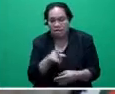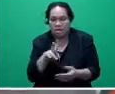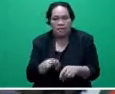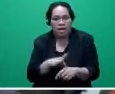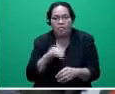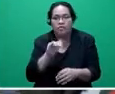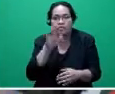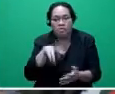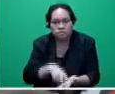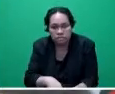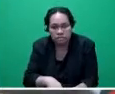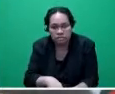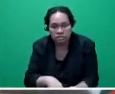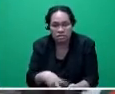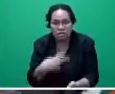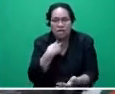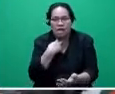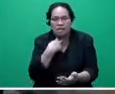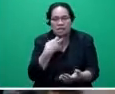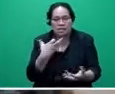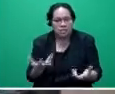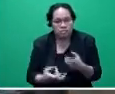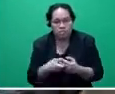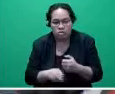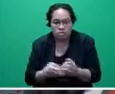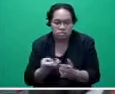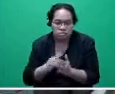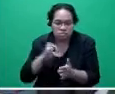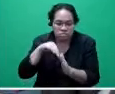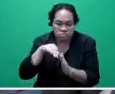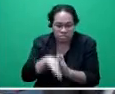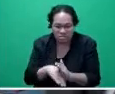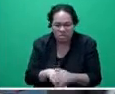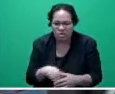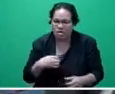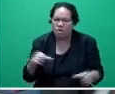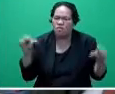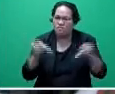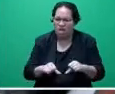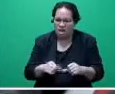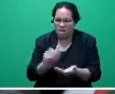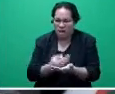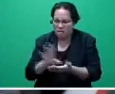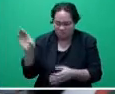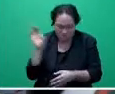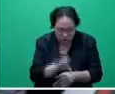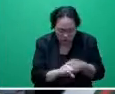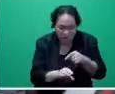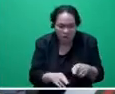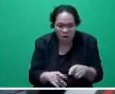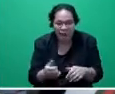means in the utopia. Mr. Speaker, sir, the failure to inject funding for agro-based industries to have